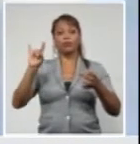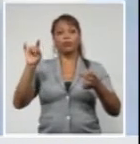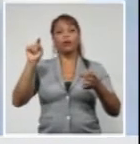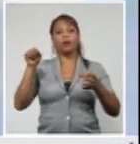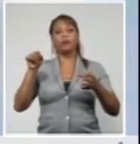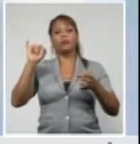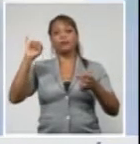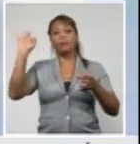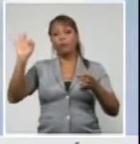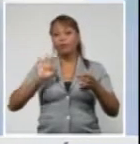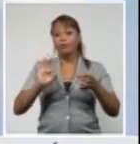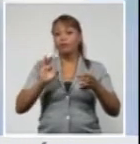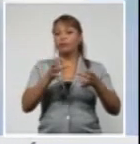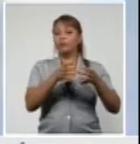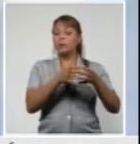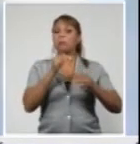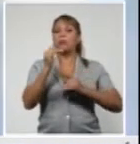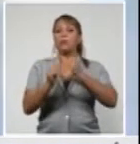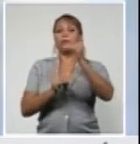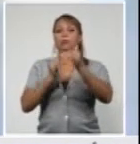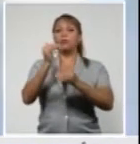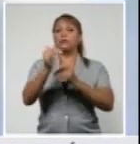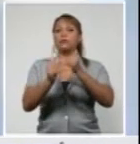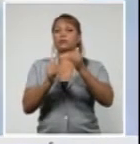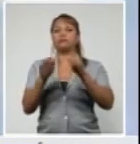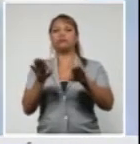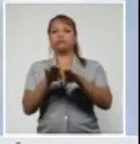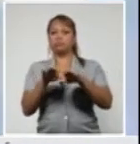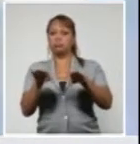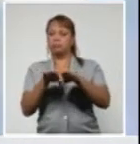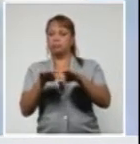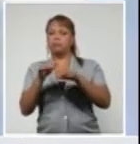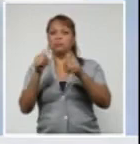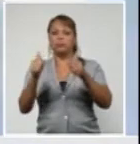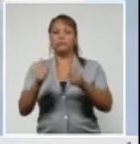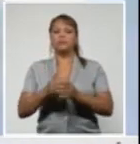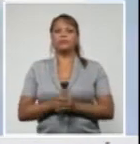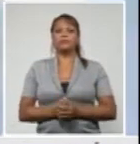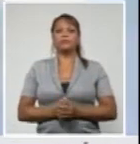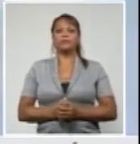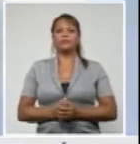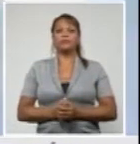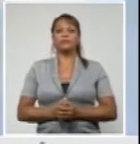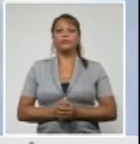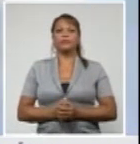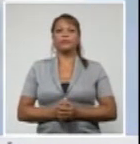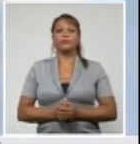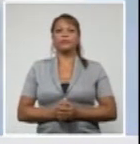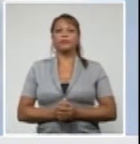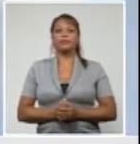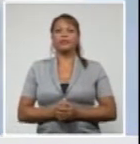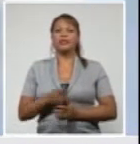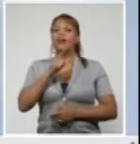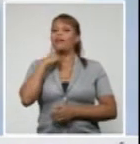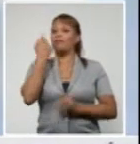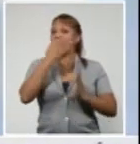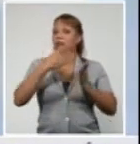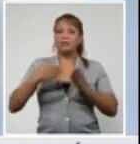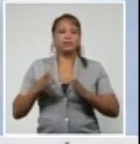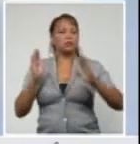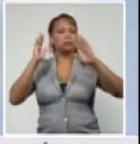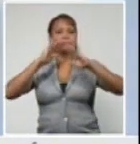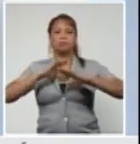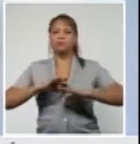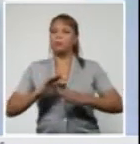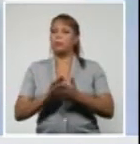Yesterday, no one died as a result of the virus, meaning that the COVID-19 death toll on the island remains